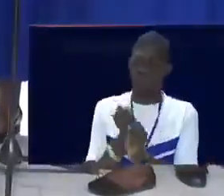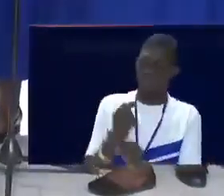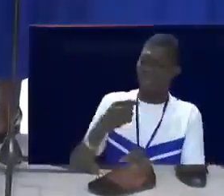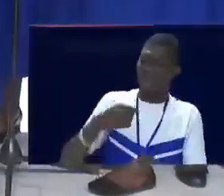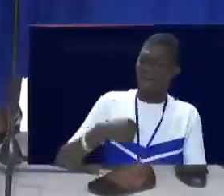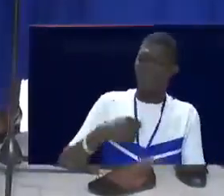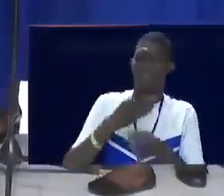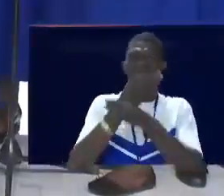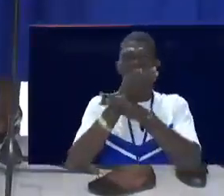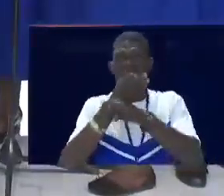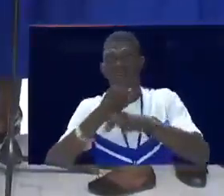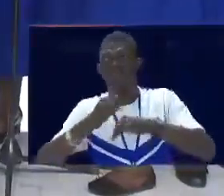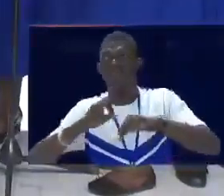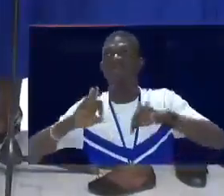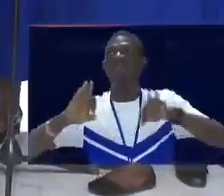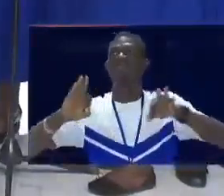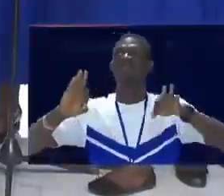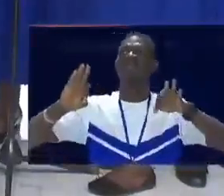Jesus.